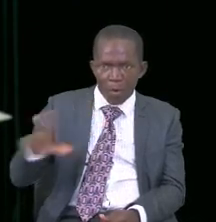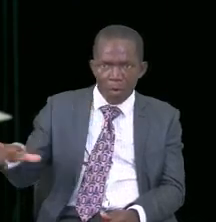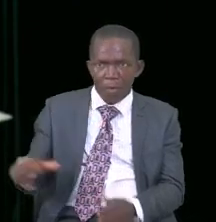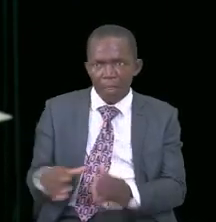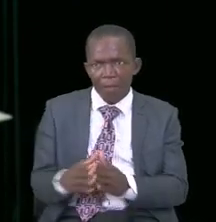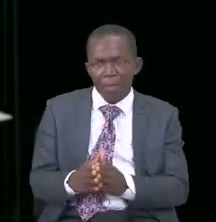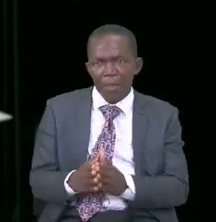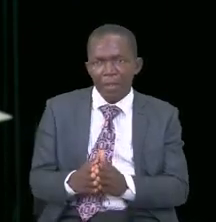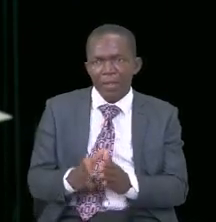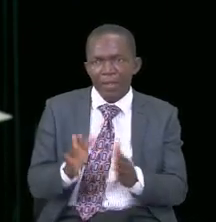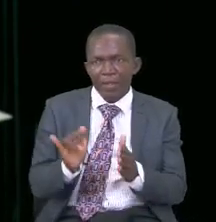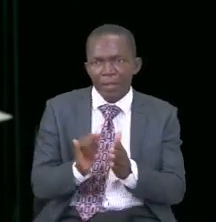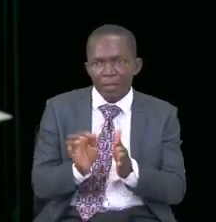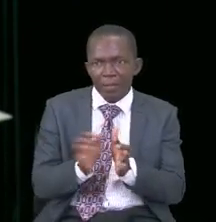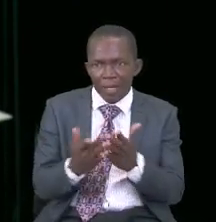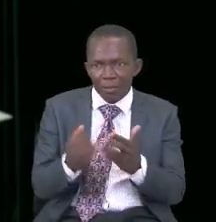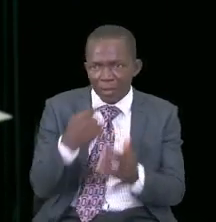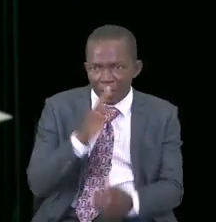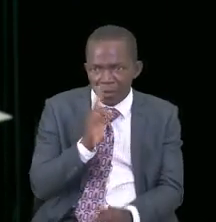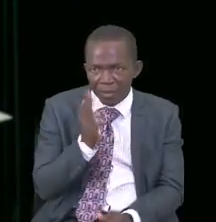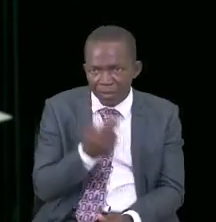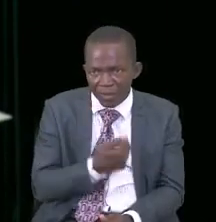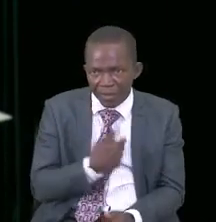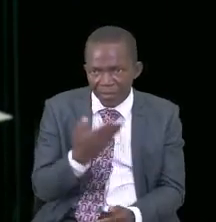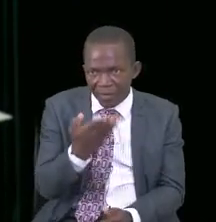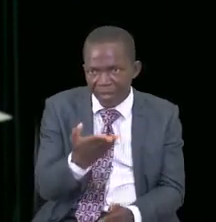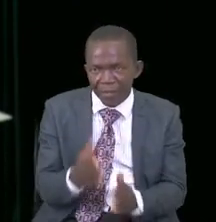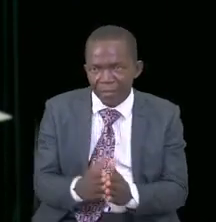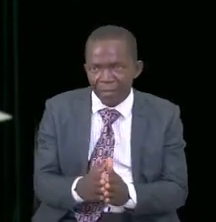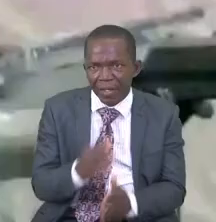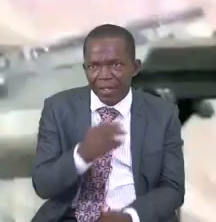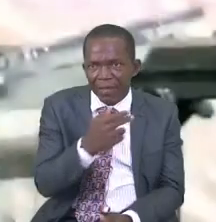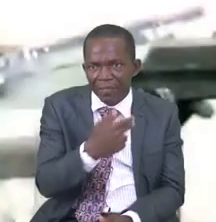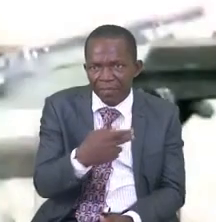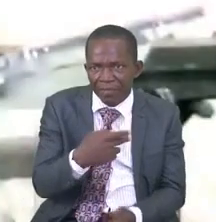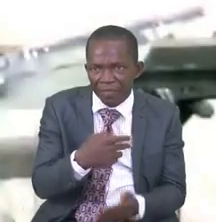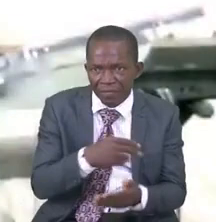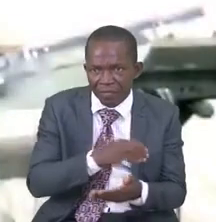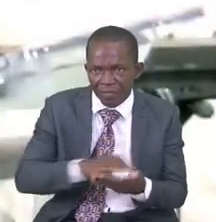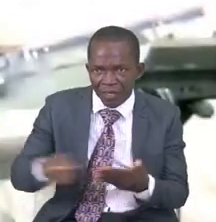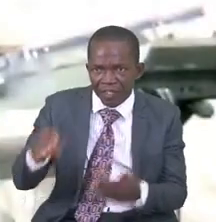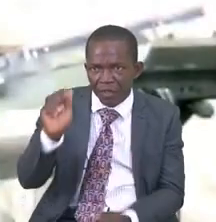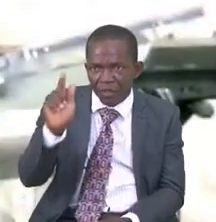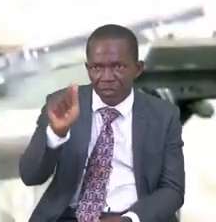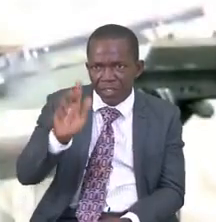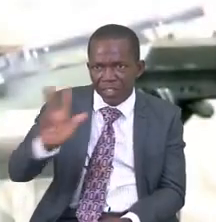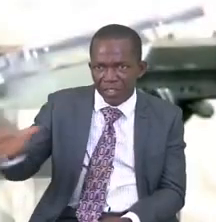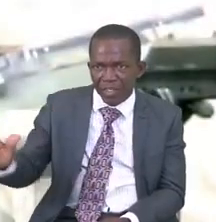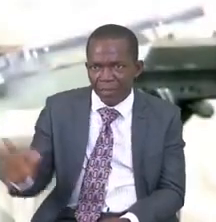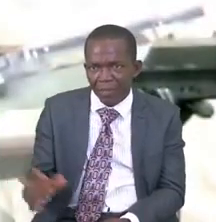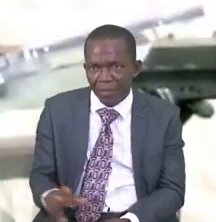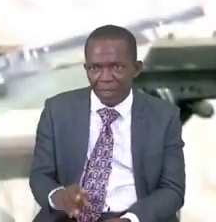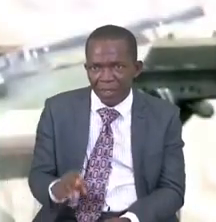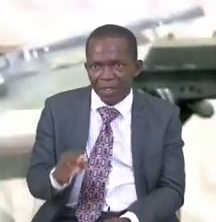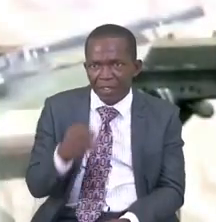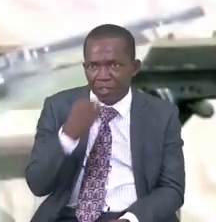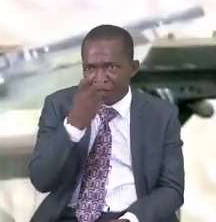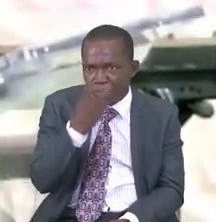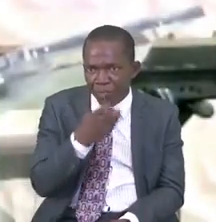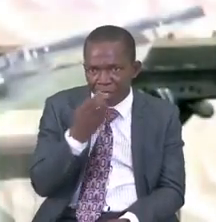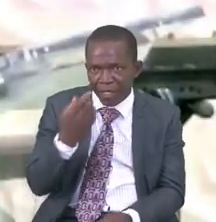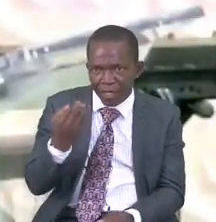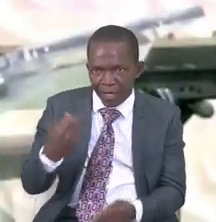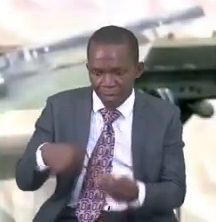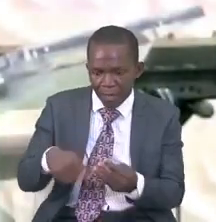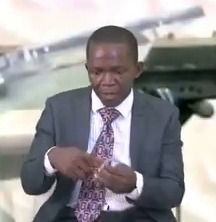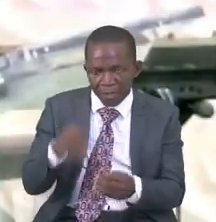Bible says of Barnabas from verse 23, who when he came, speaking about his own character and had seen